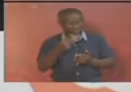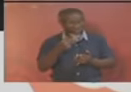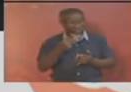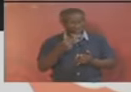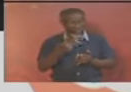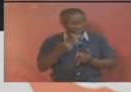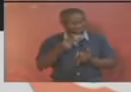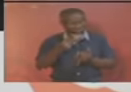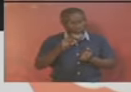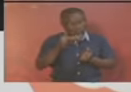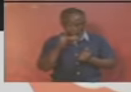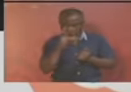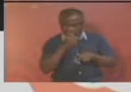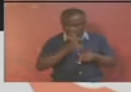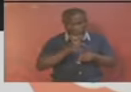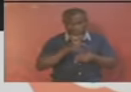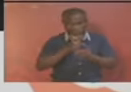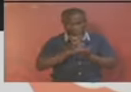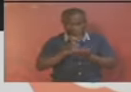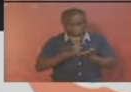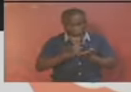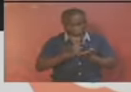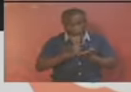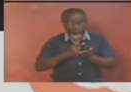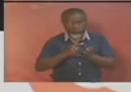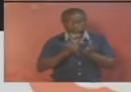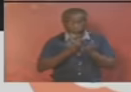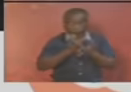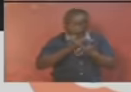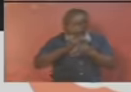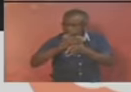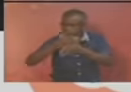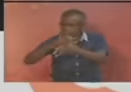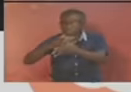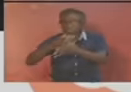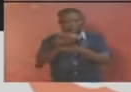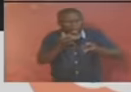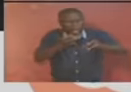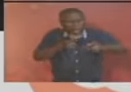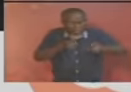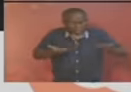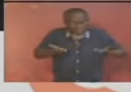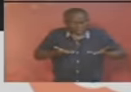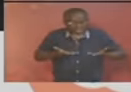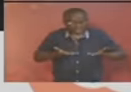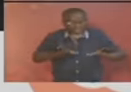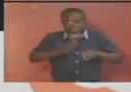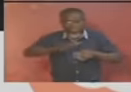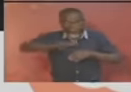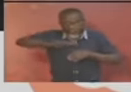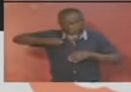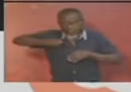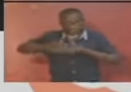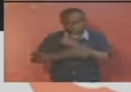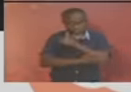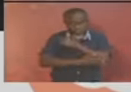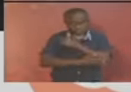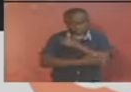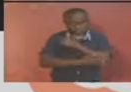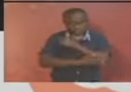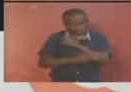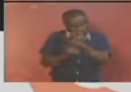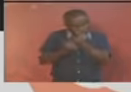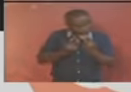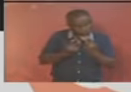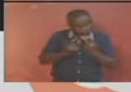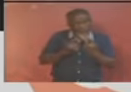you a good idea what's happening in our countries, our numbers, our rates, our types of transmission. So I urge you to go onto our website and